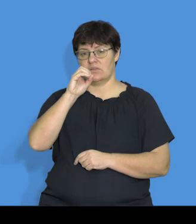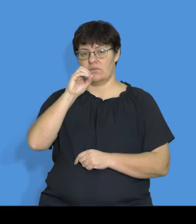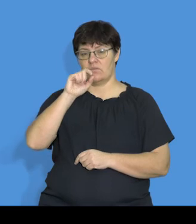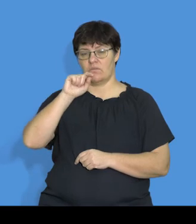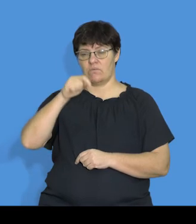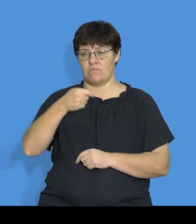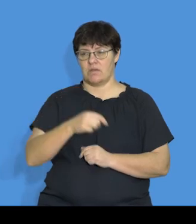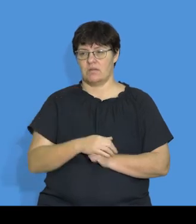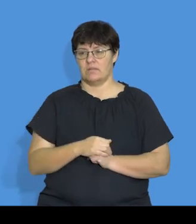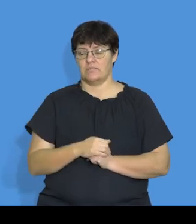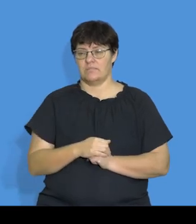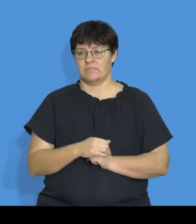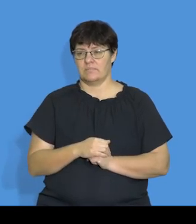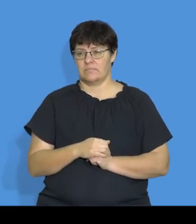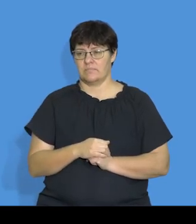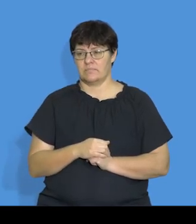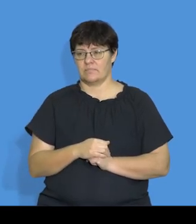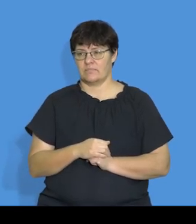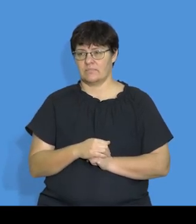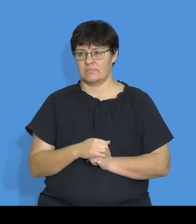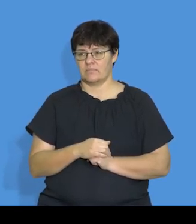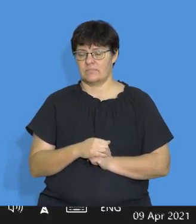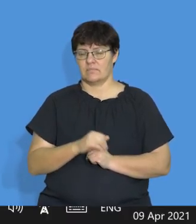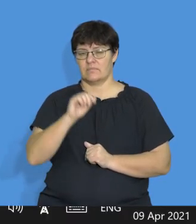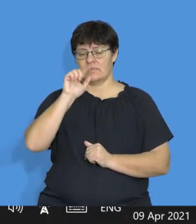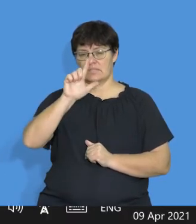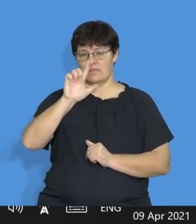to, just to confirm that value,